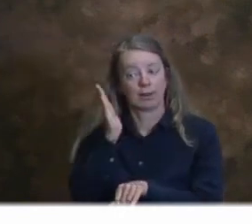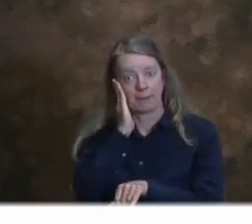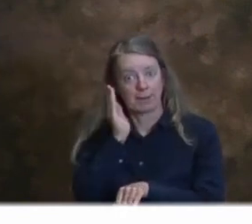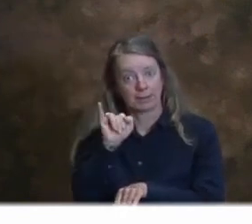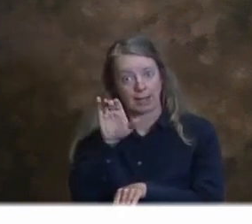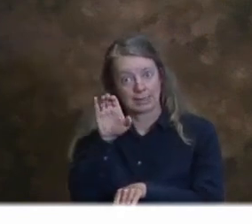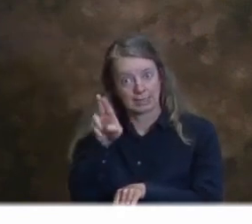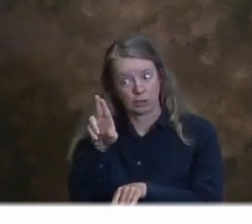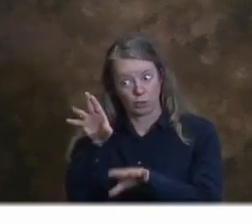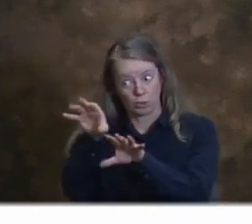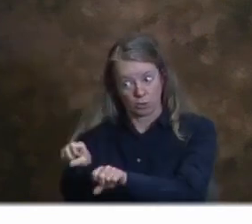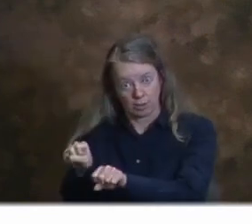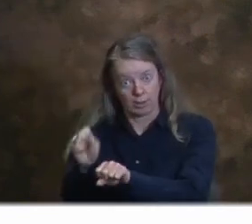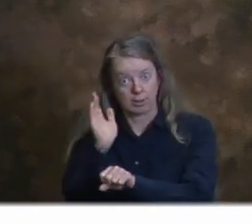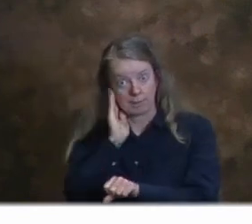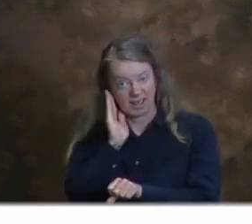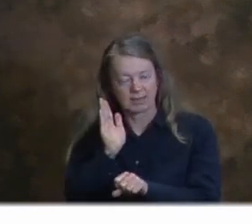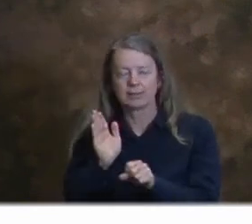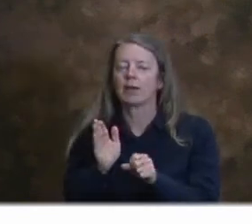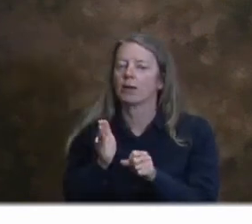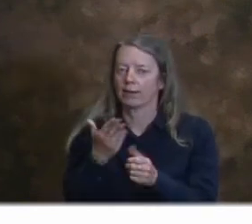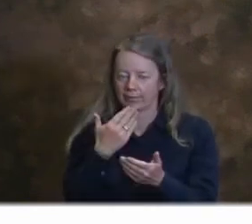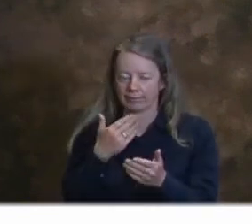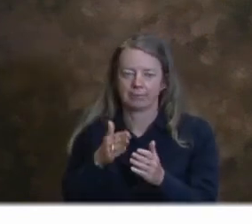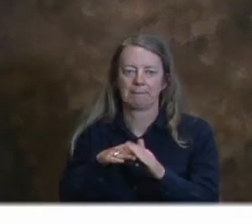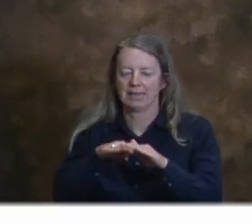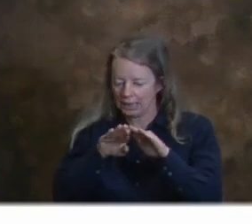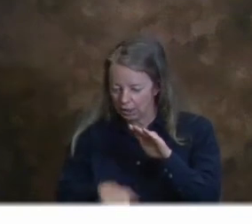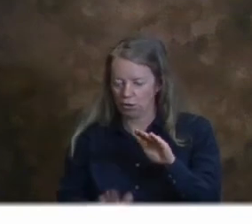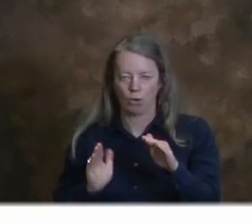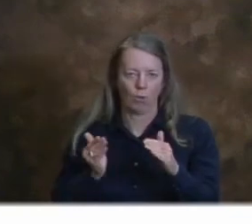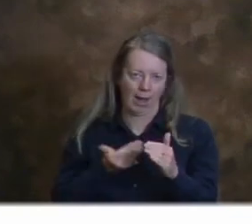utilization well below our alert levels.